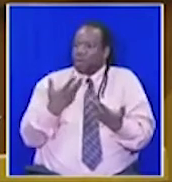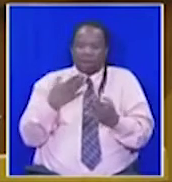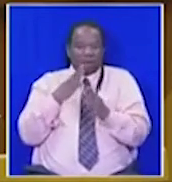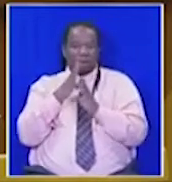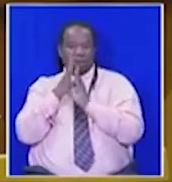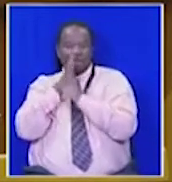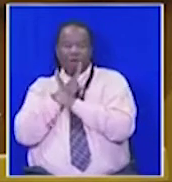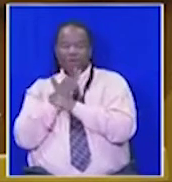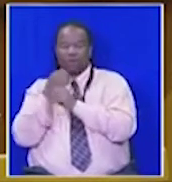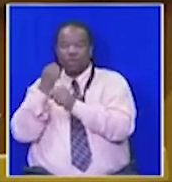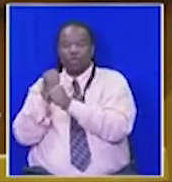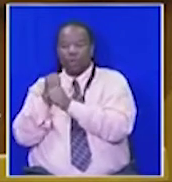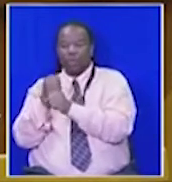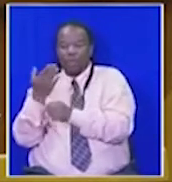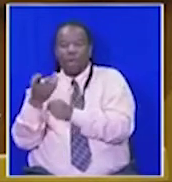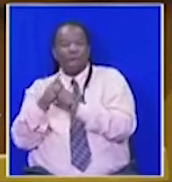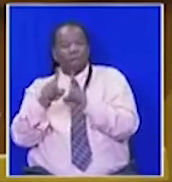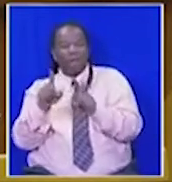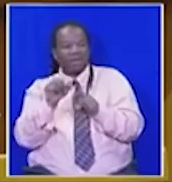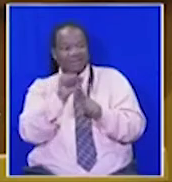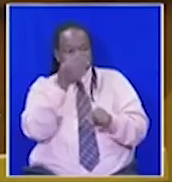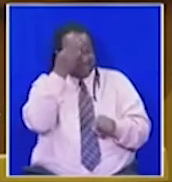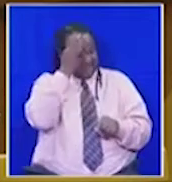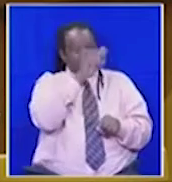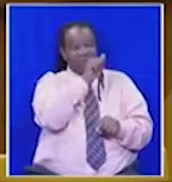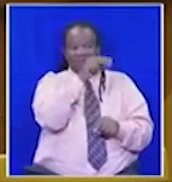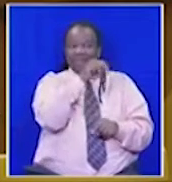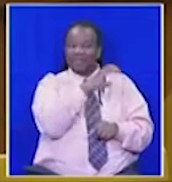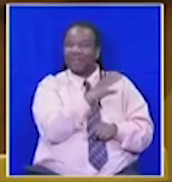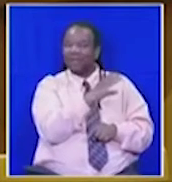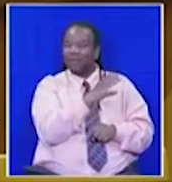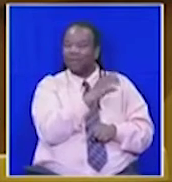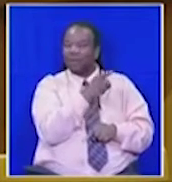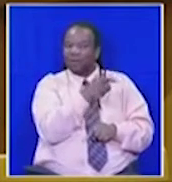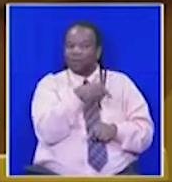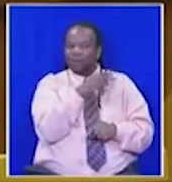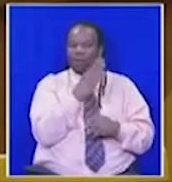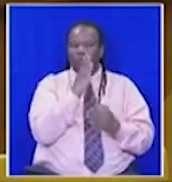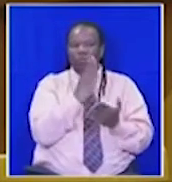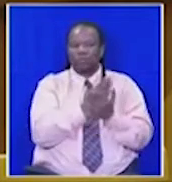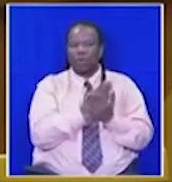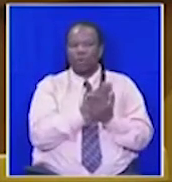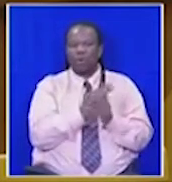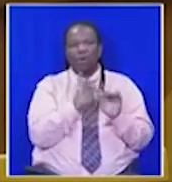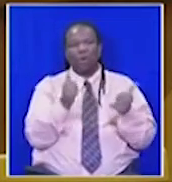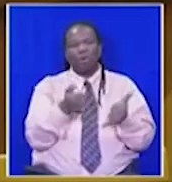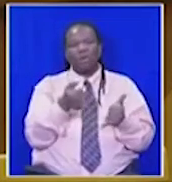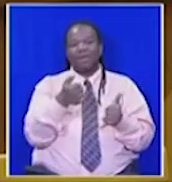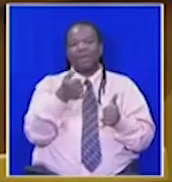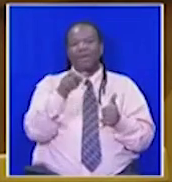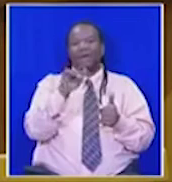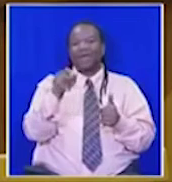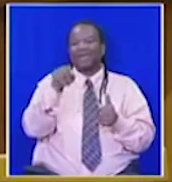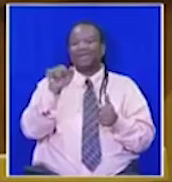And again, it is us as government and as the ANC that has been ensuring that the ratings agencies give us more